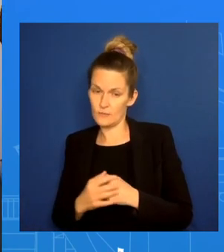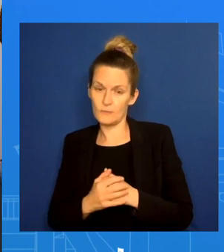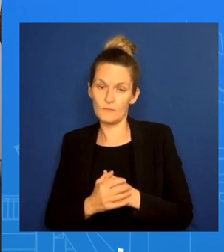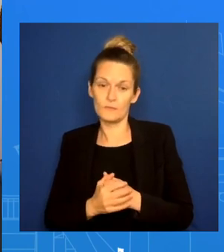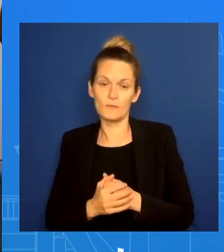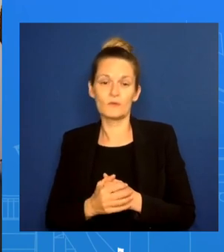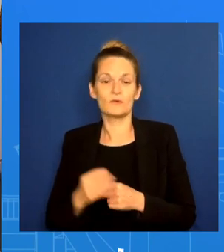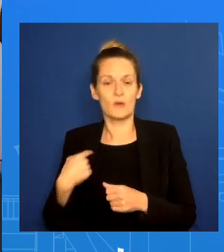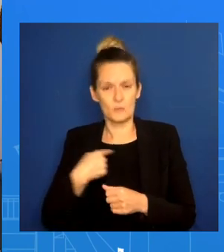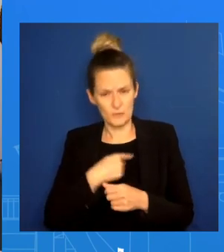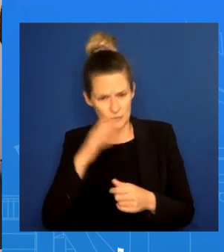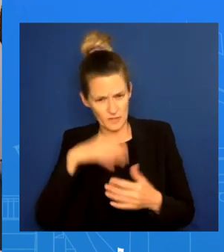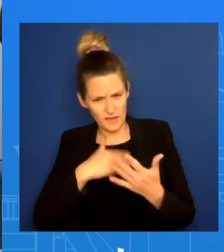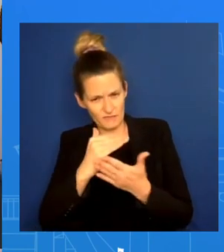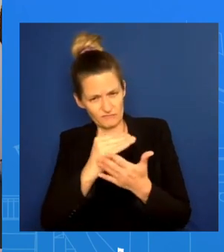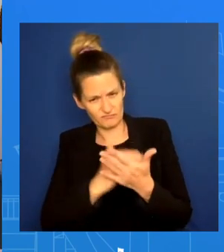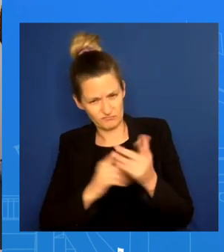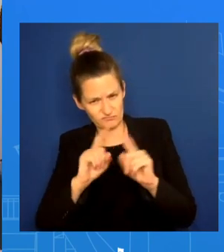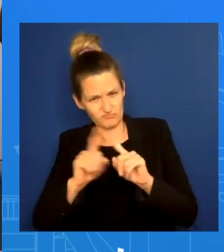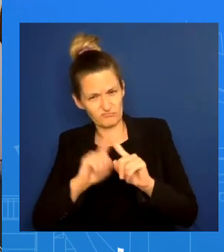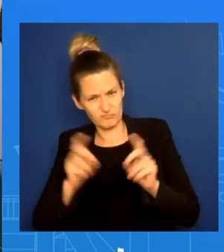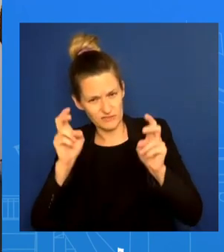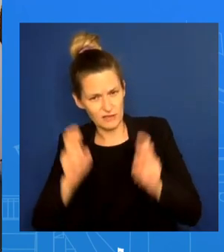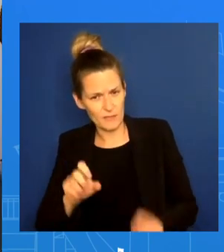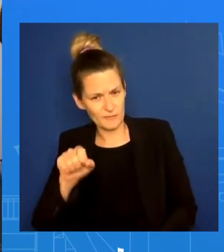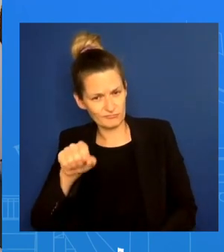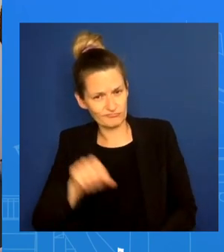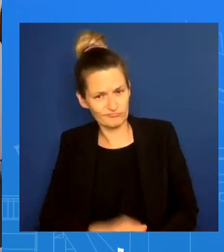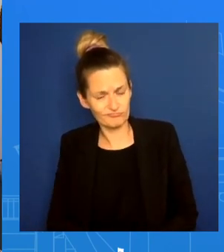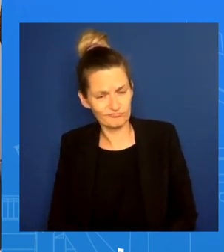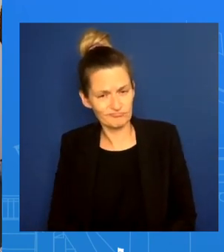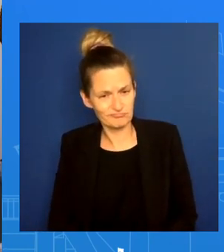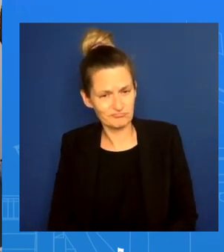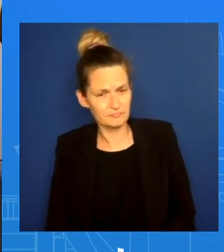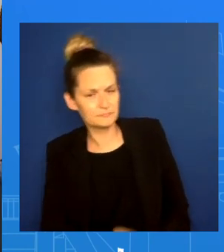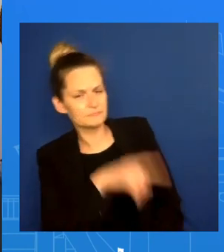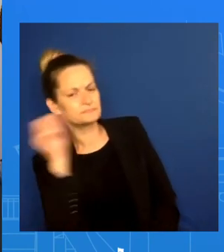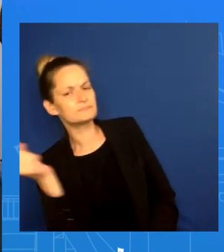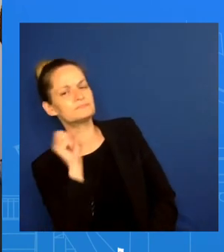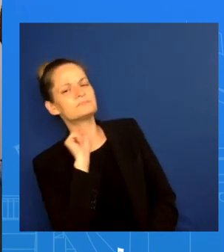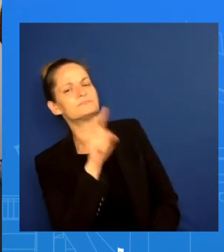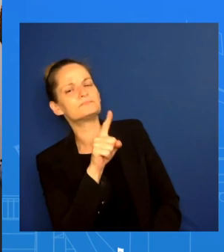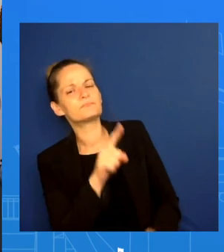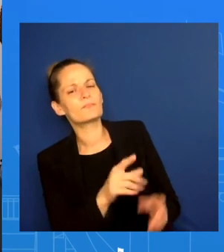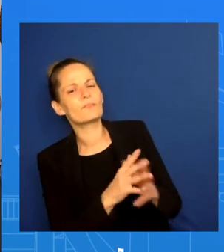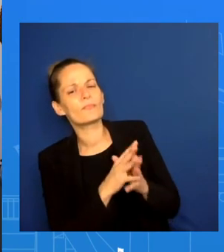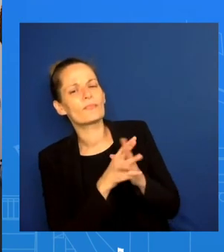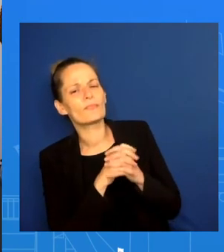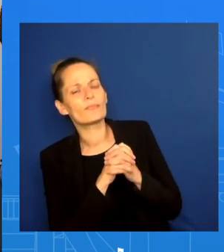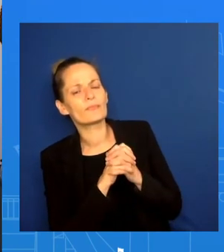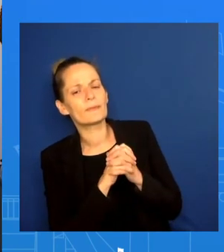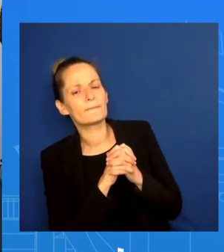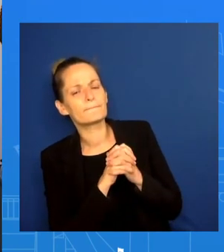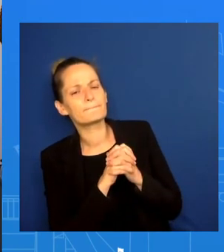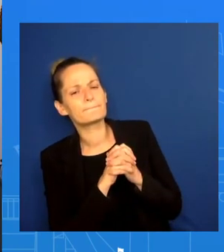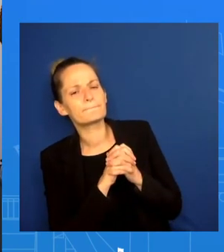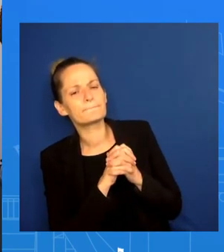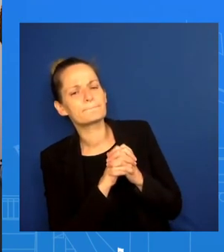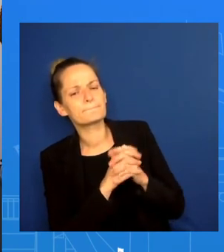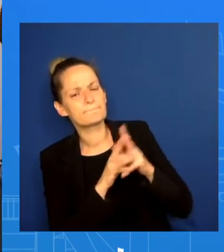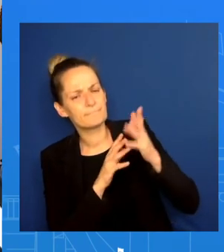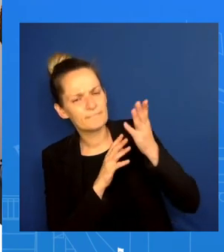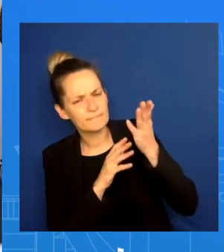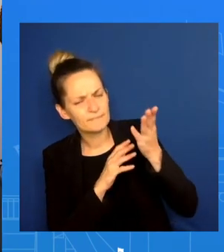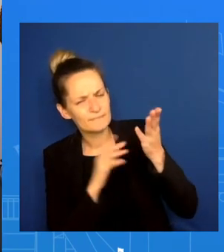this question like 100 times in the last 2 days. Let's make it 101. It was reported today that Speaker Pelosi invited other members of Congress to Taiwan